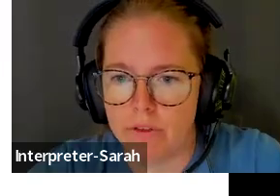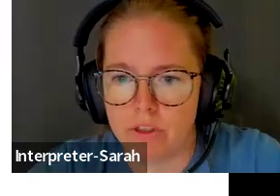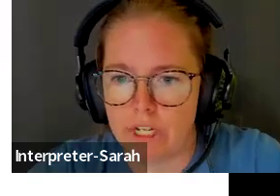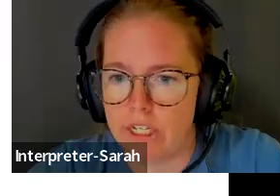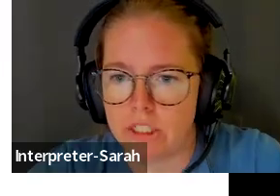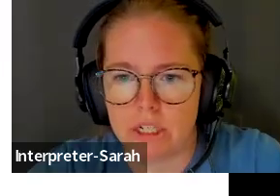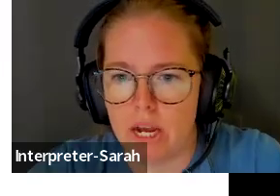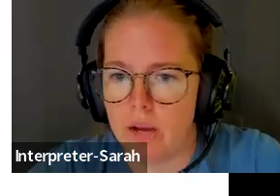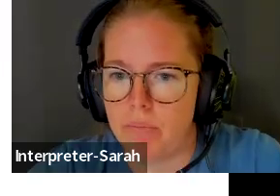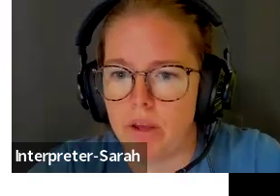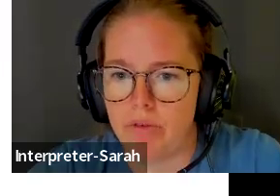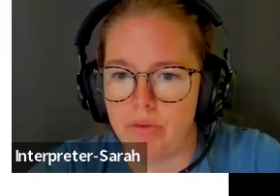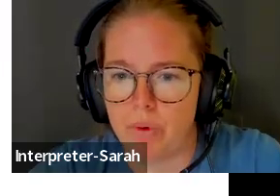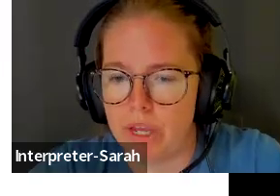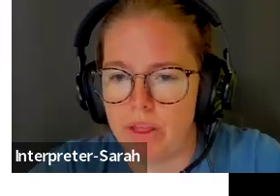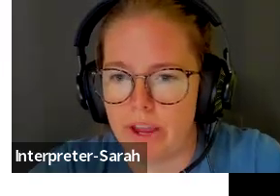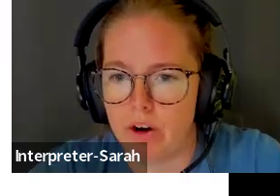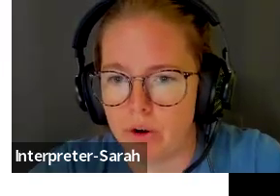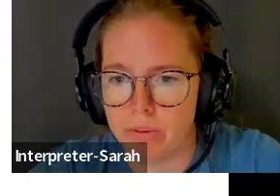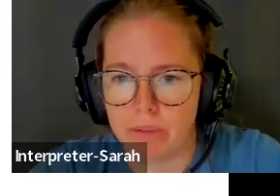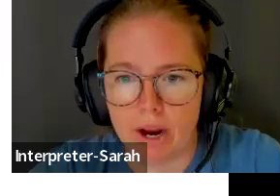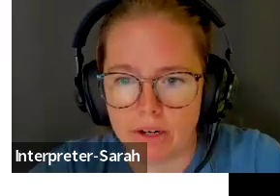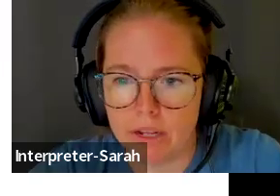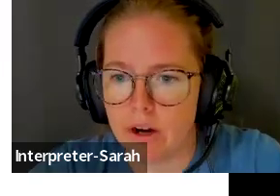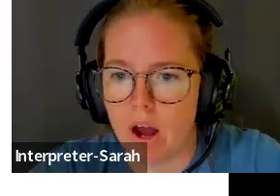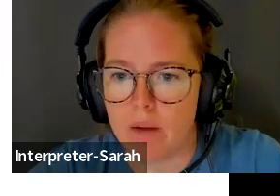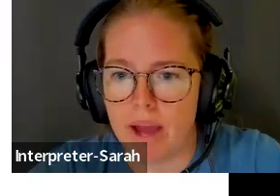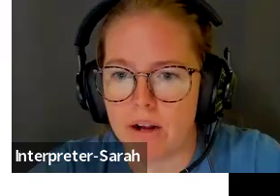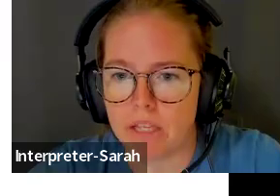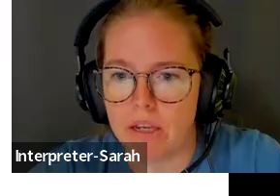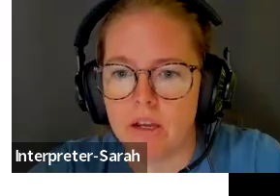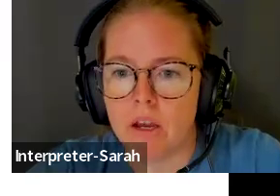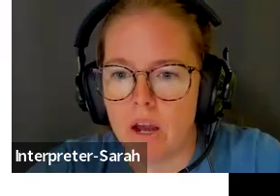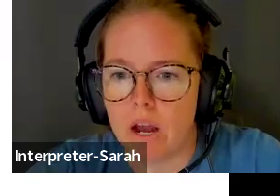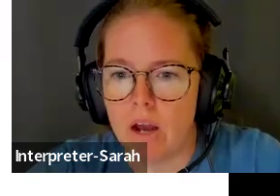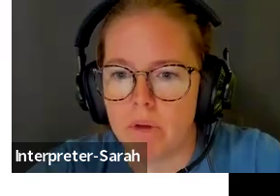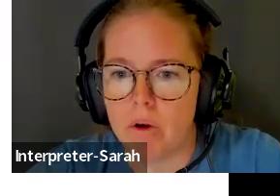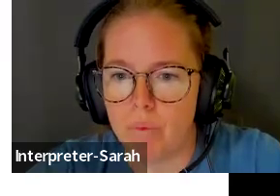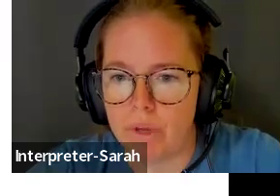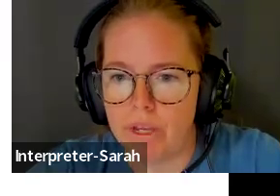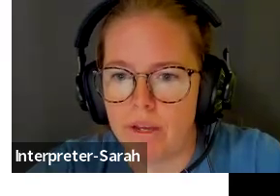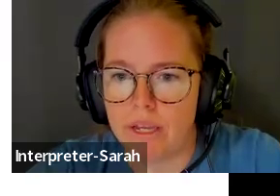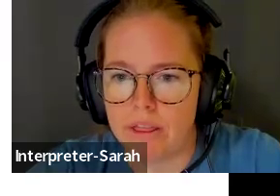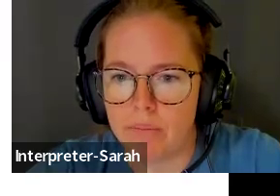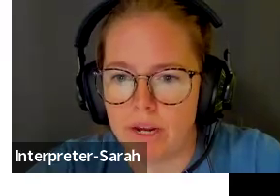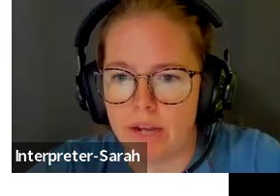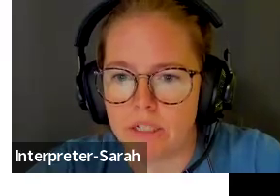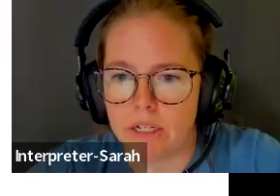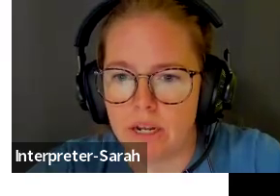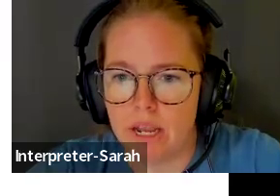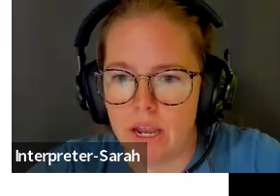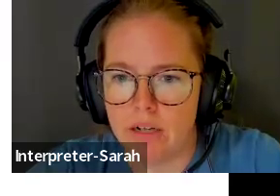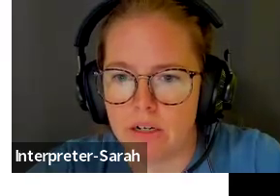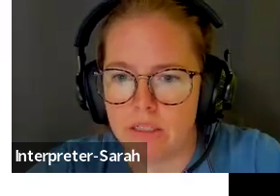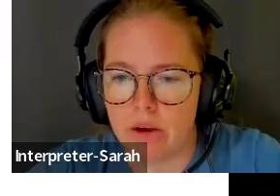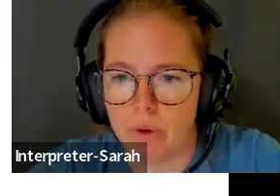walk off the street. If they are notably pregnant, then automatically we get them